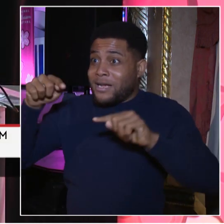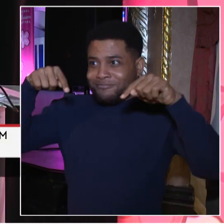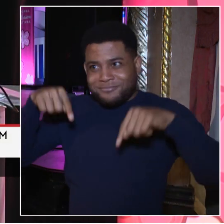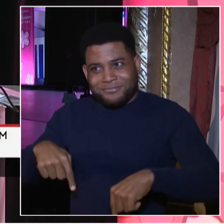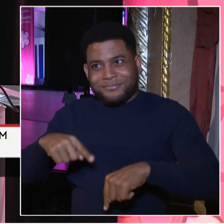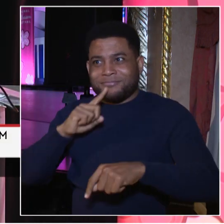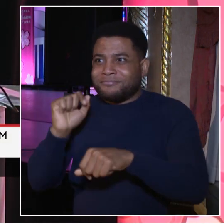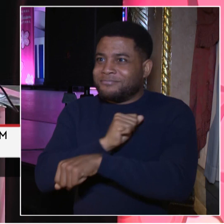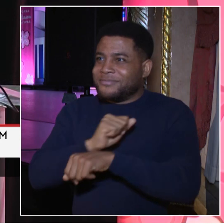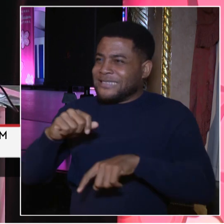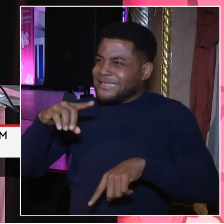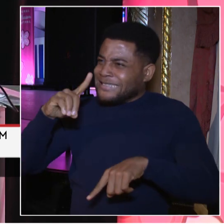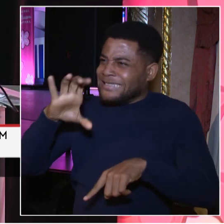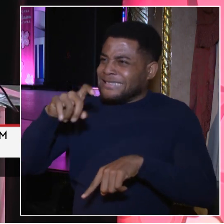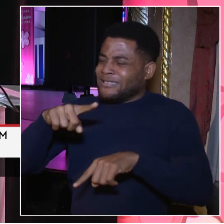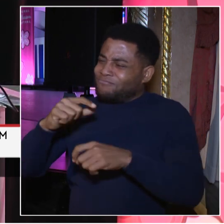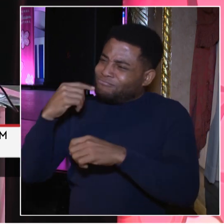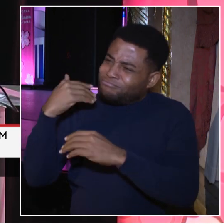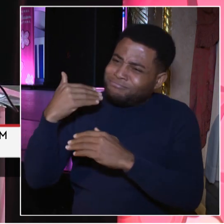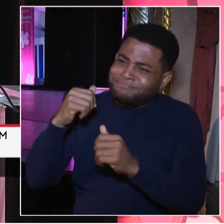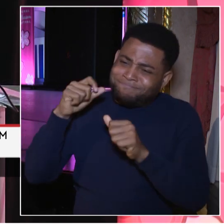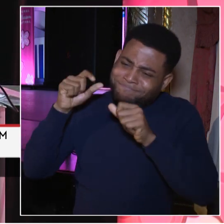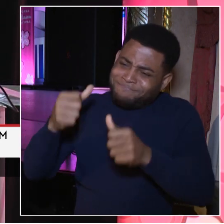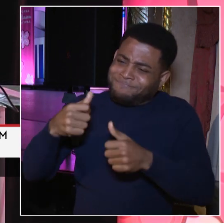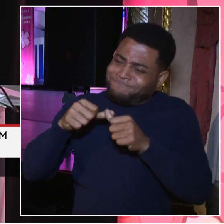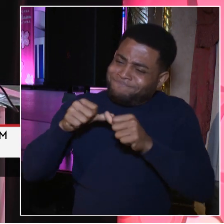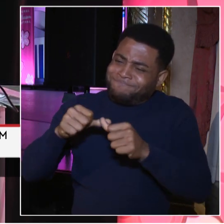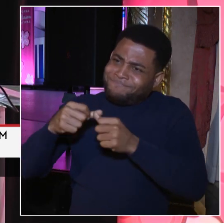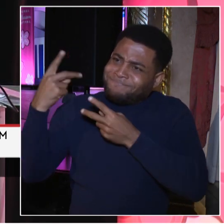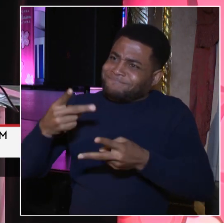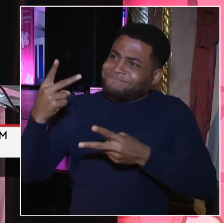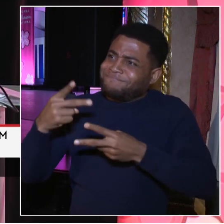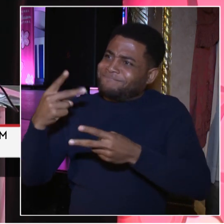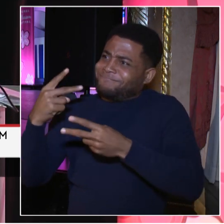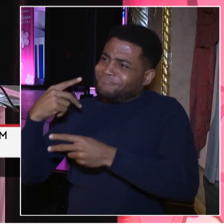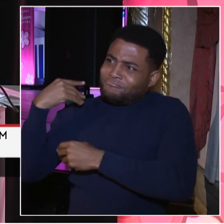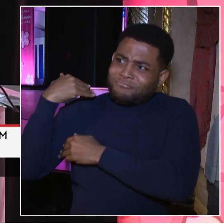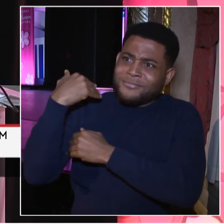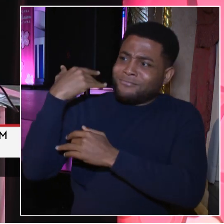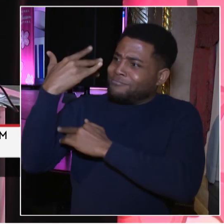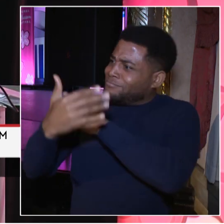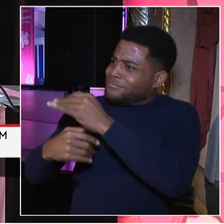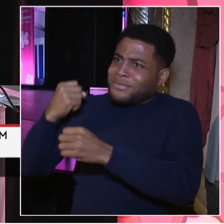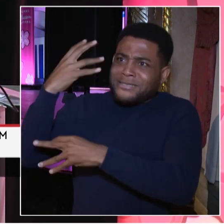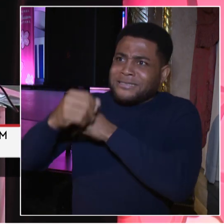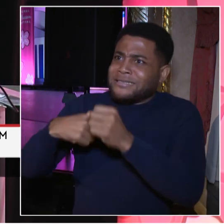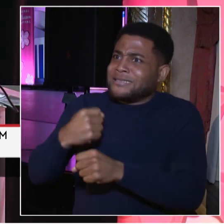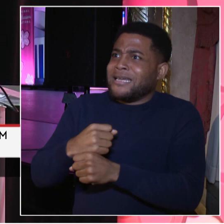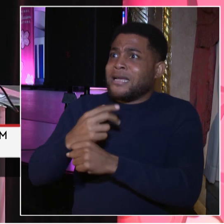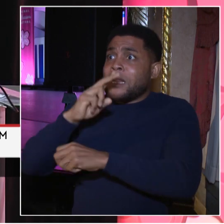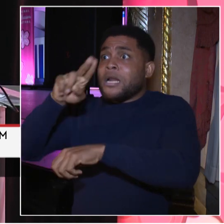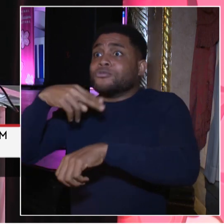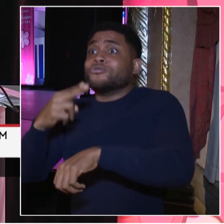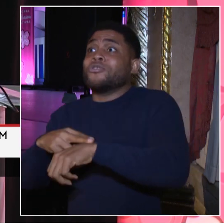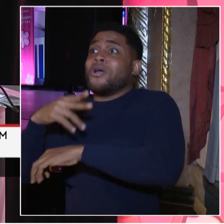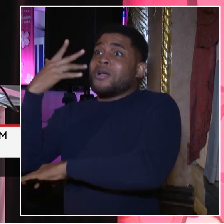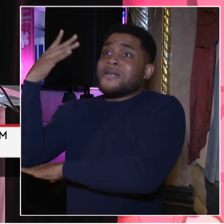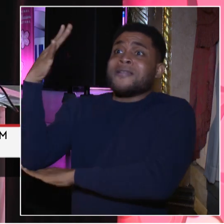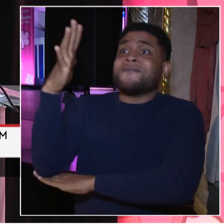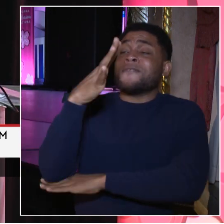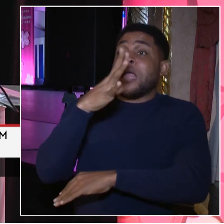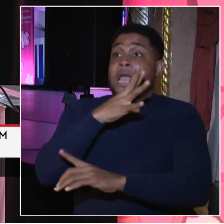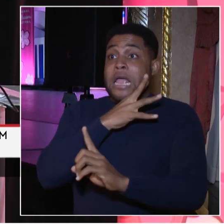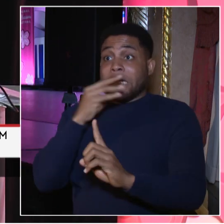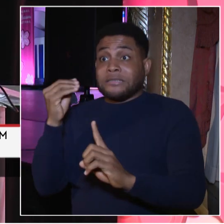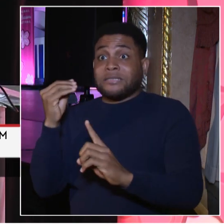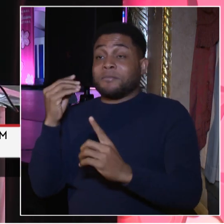that we have a beautiful celebration, the beauty of nature and trees for sure, and the beauty of our